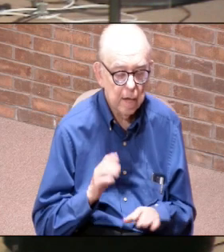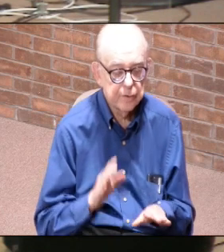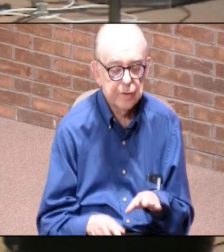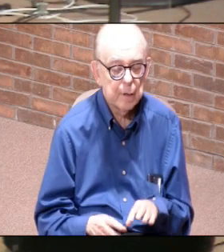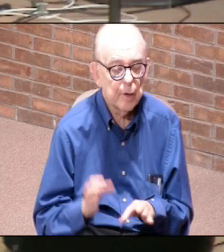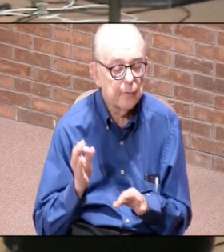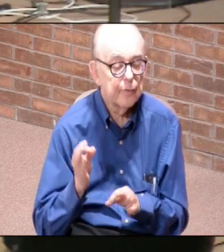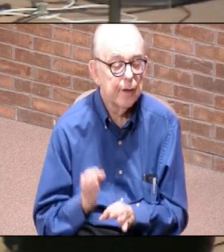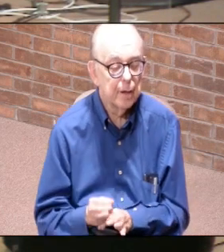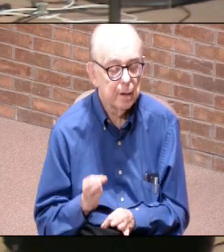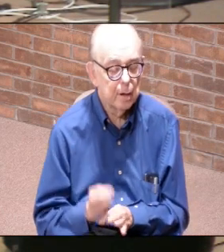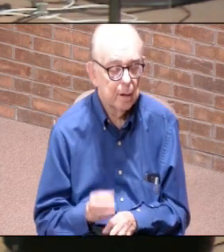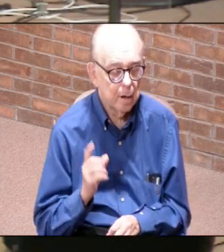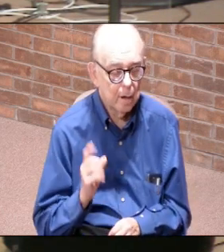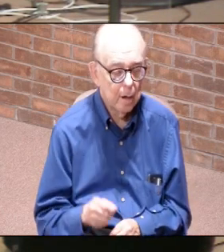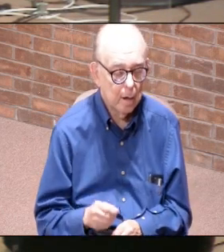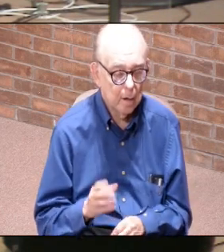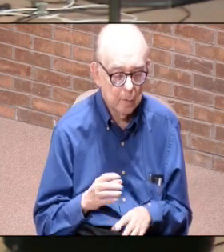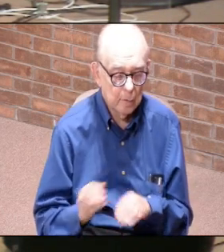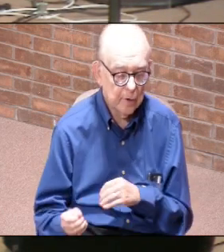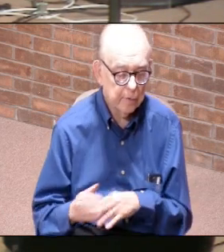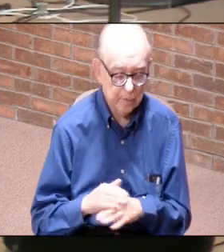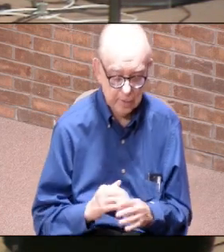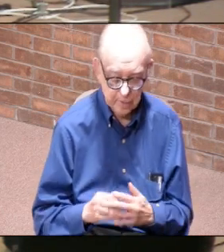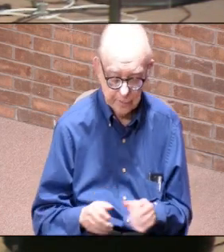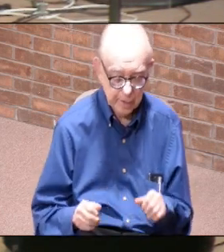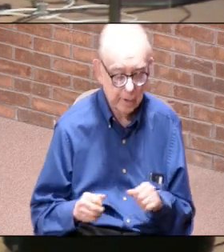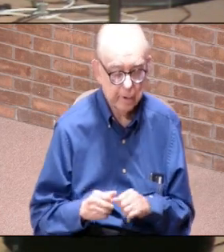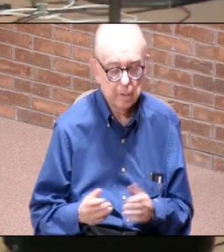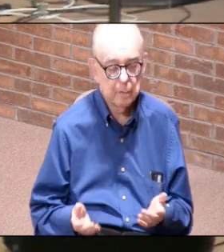faith. You're going to have to move out of your comfort zone.